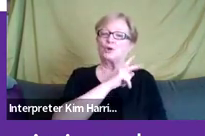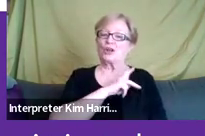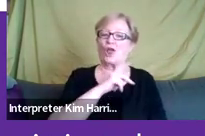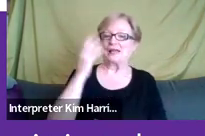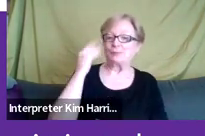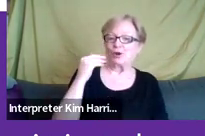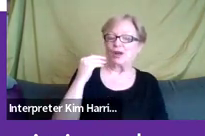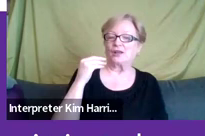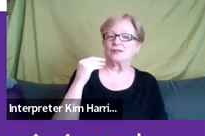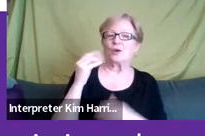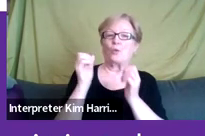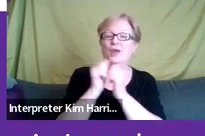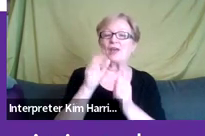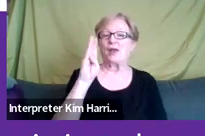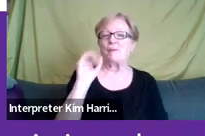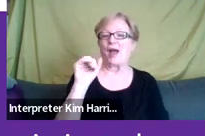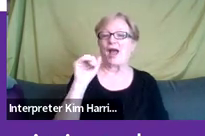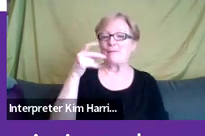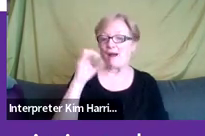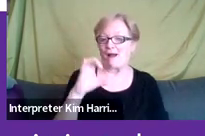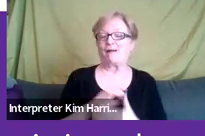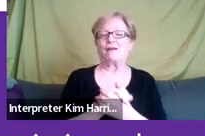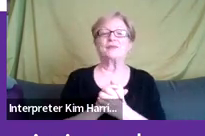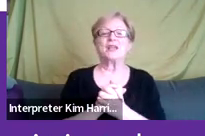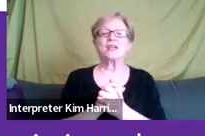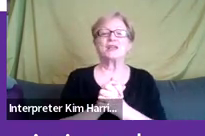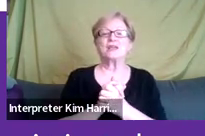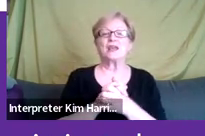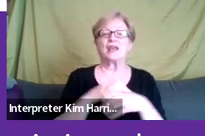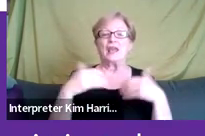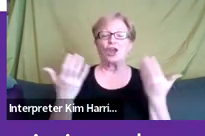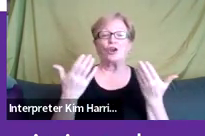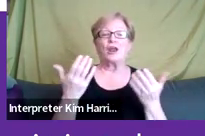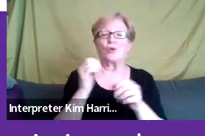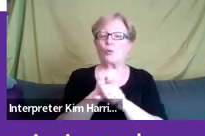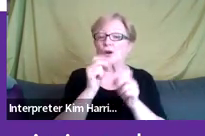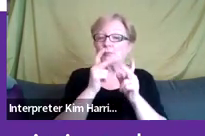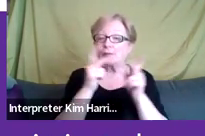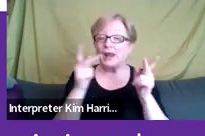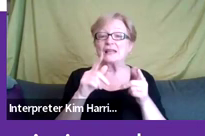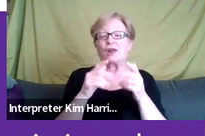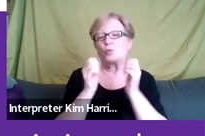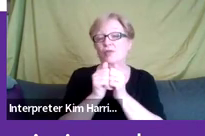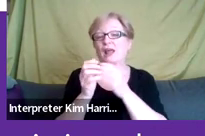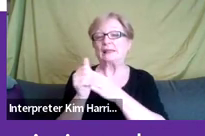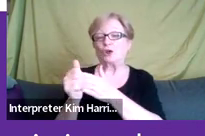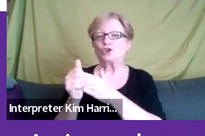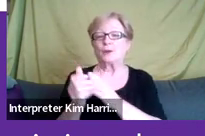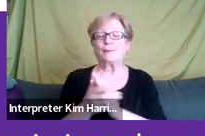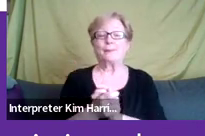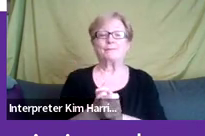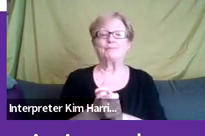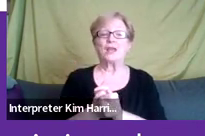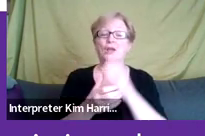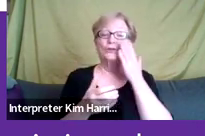BIPOC women with disabilities and our experiences in the workplace and in leadership. And so with